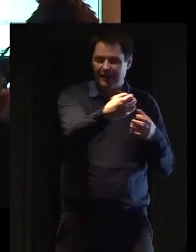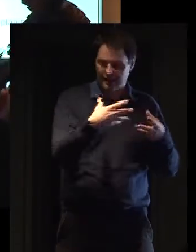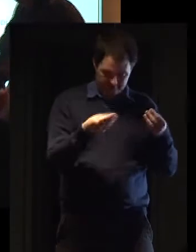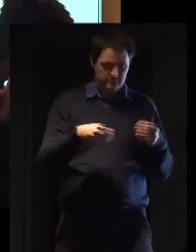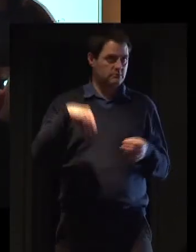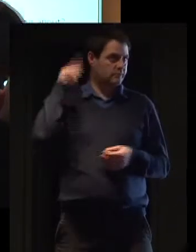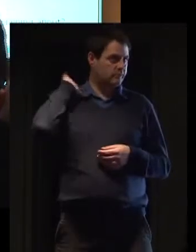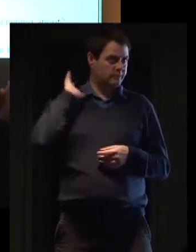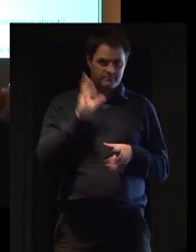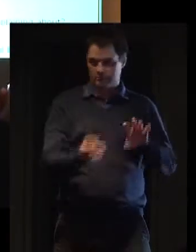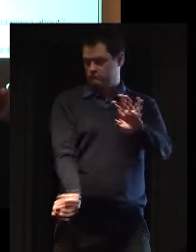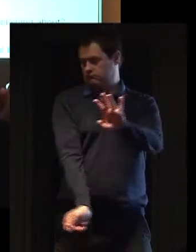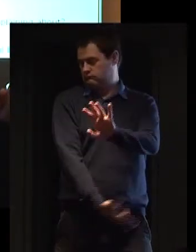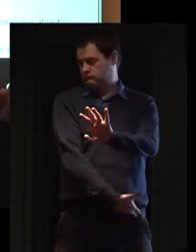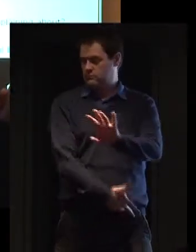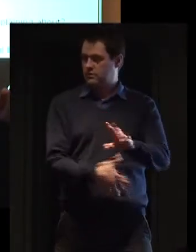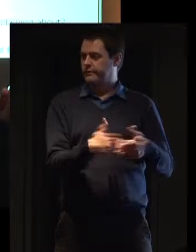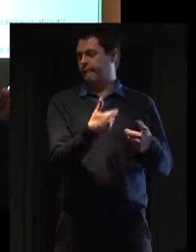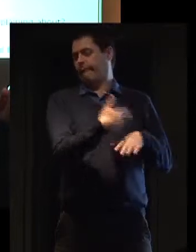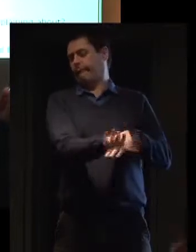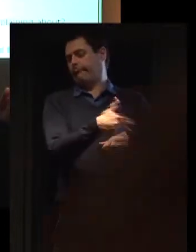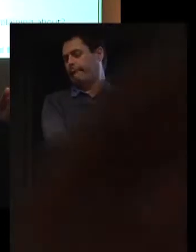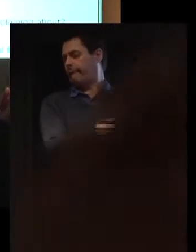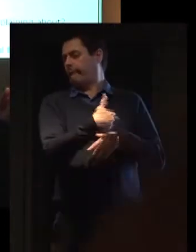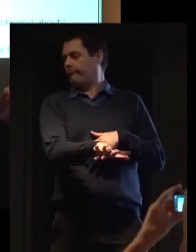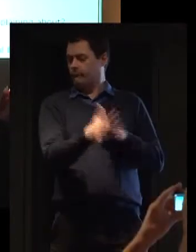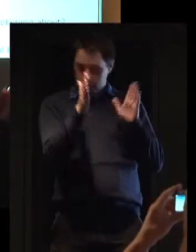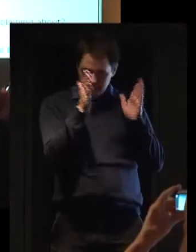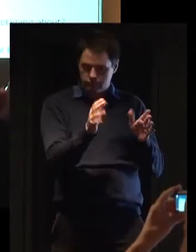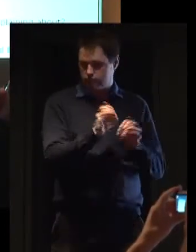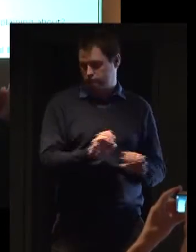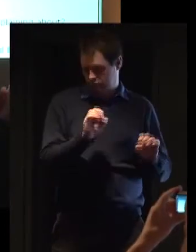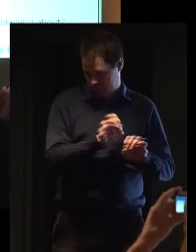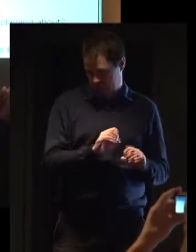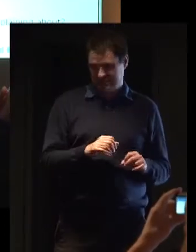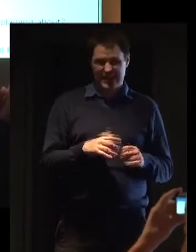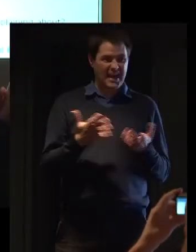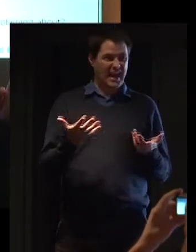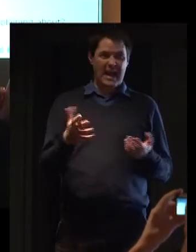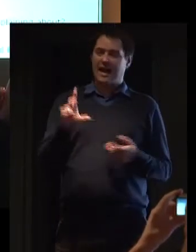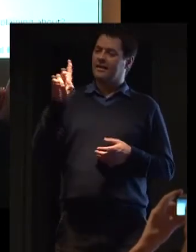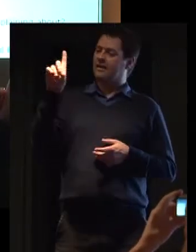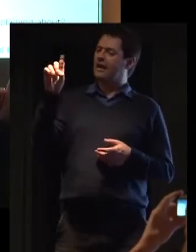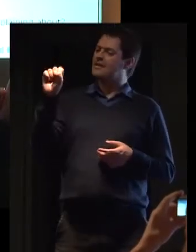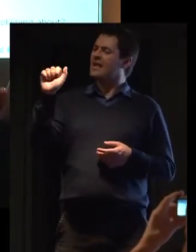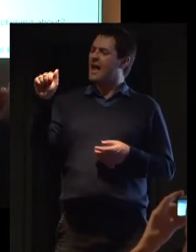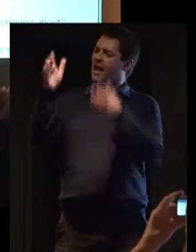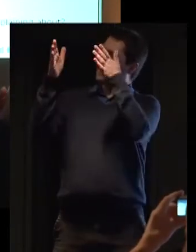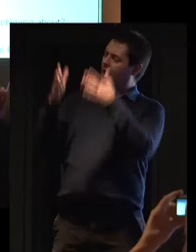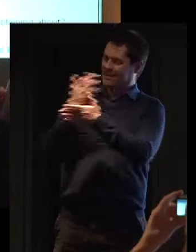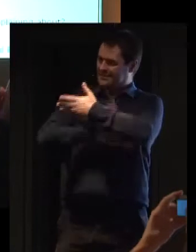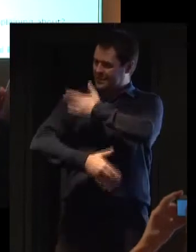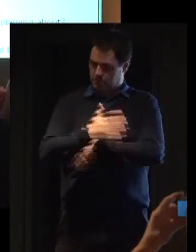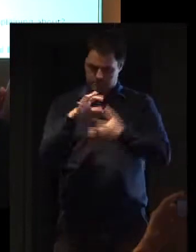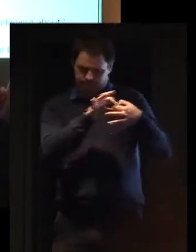in the sands, and not really deal with the issues that were brought to their attention. And there were very few DSAs. They're very thin on